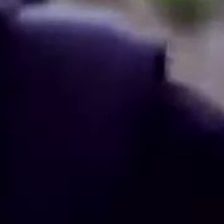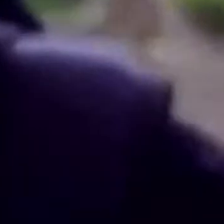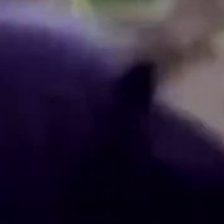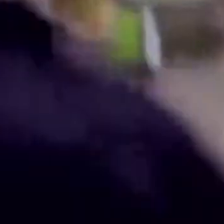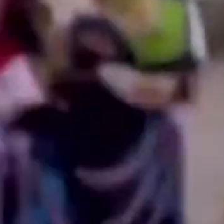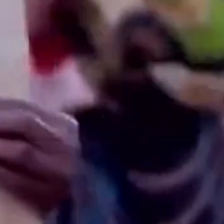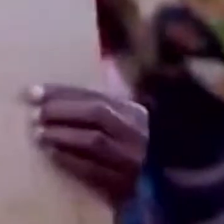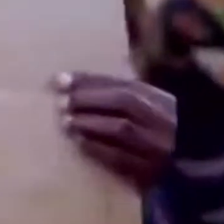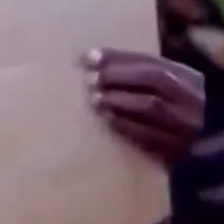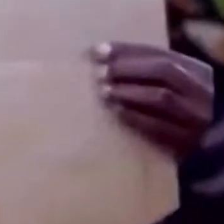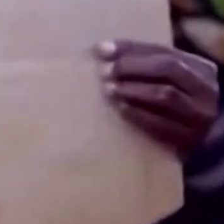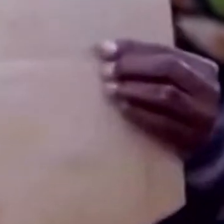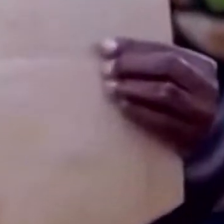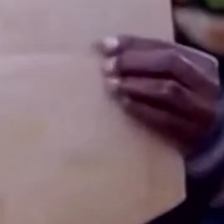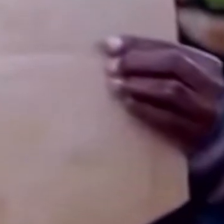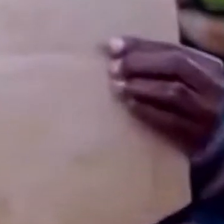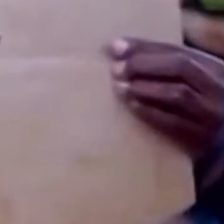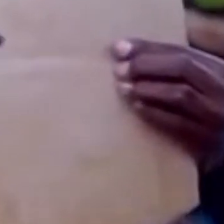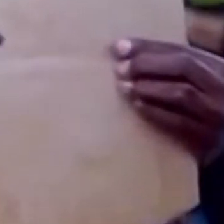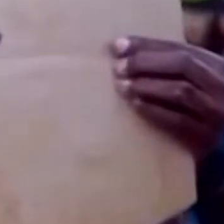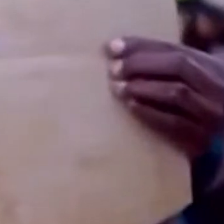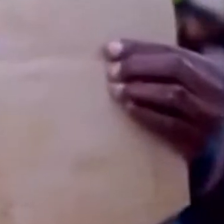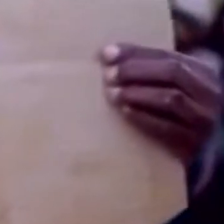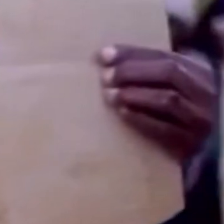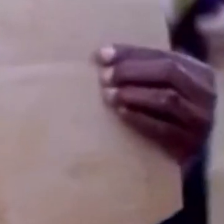Gutusungo gukumwa tusunga